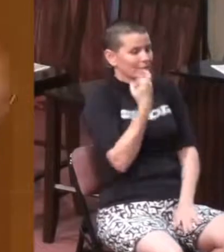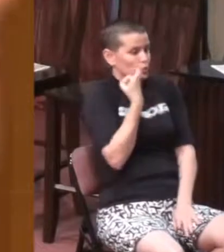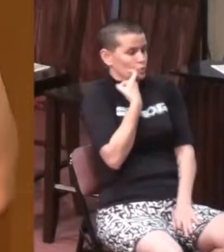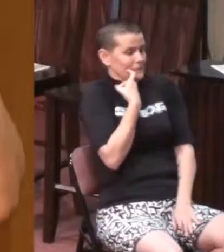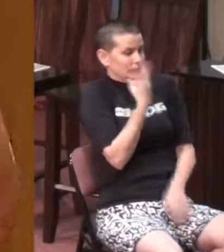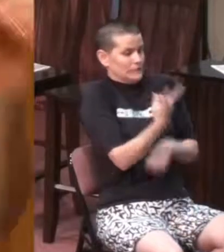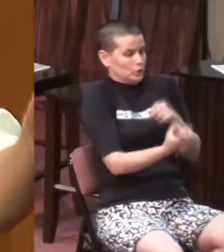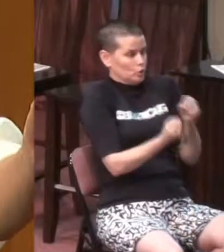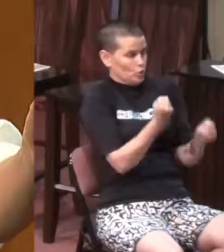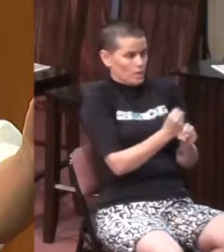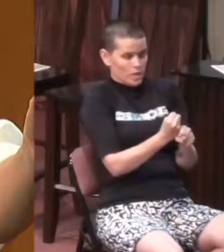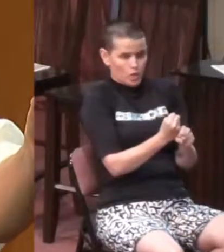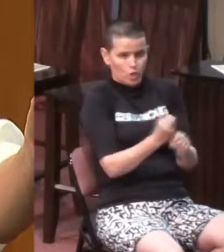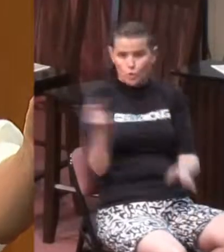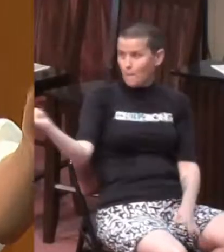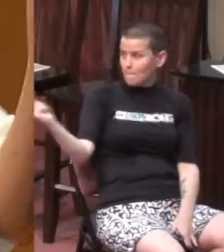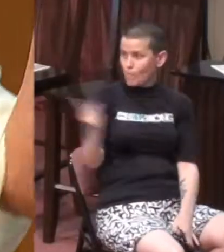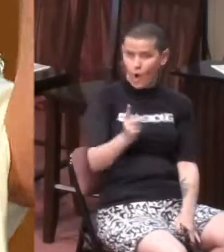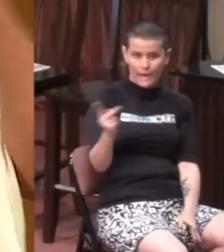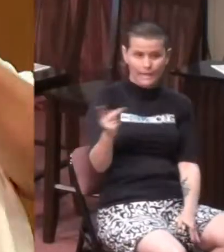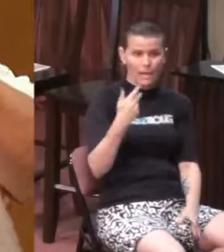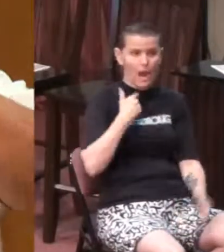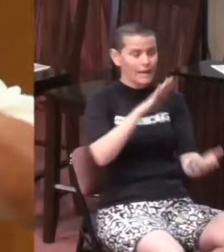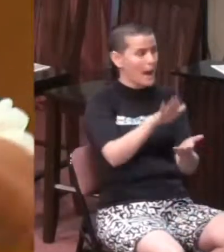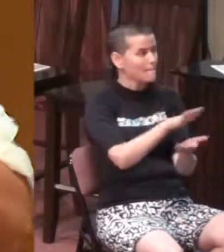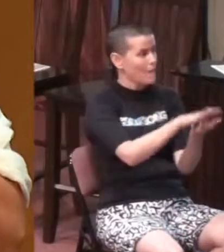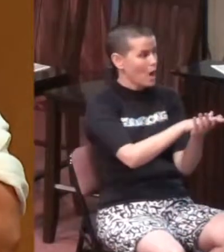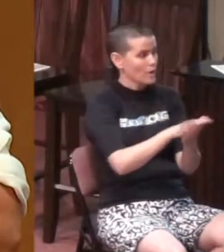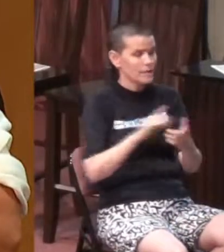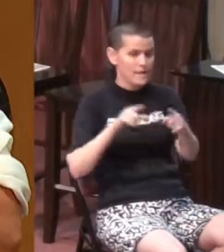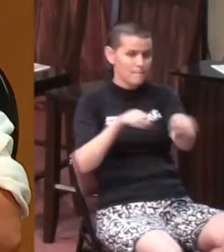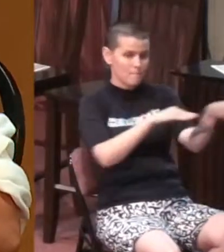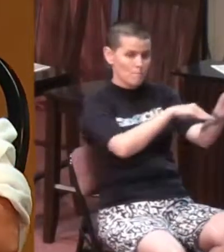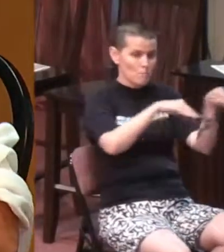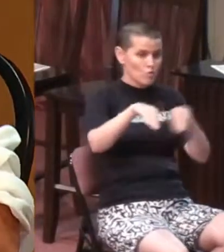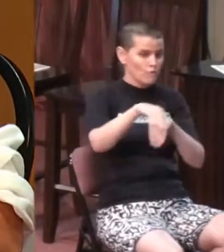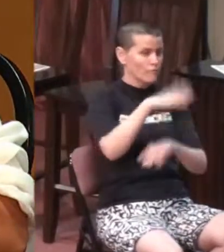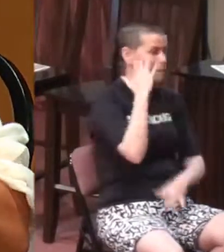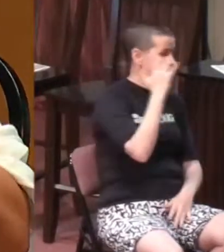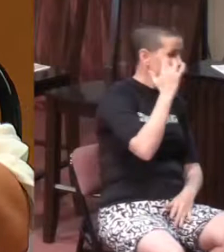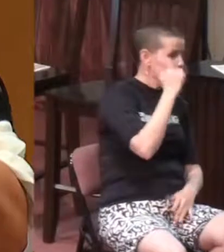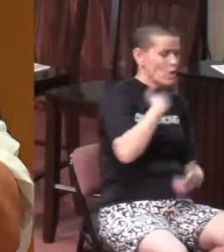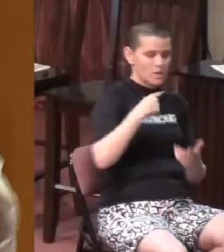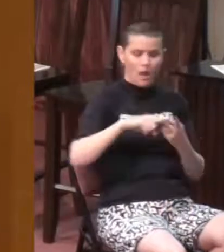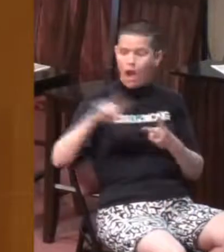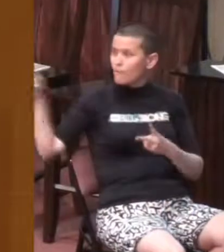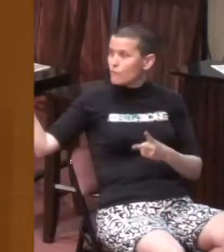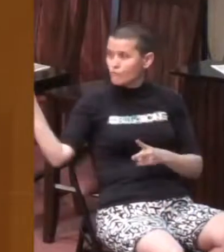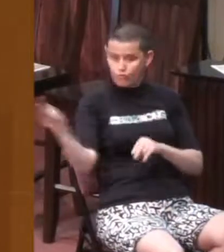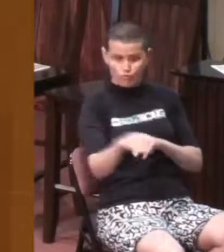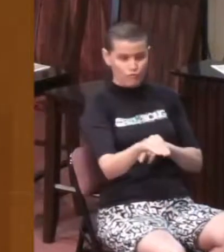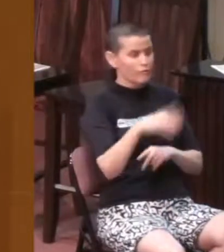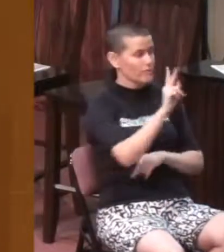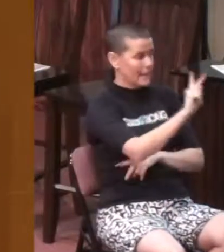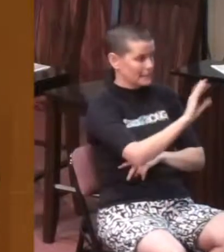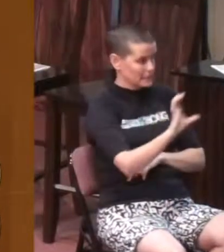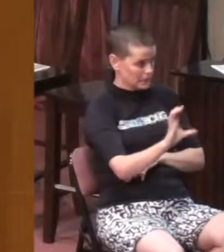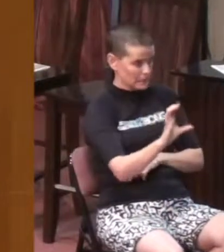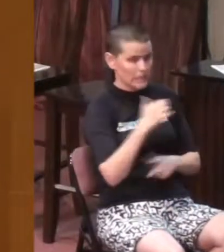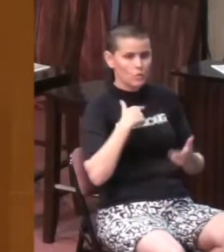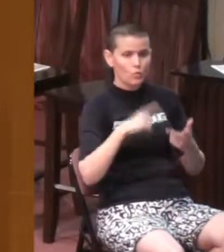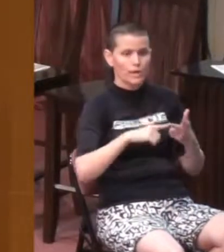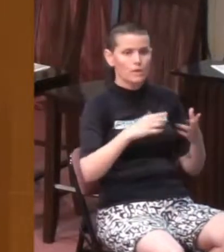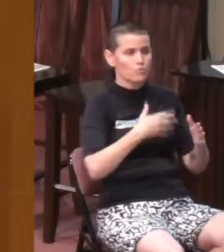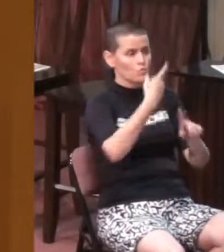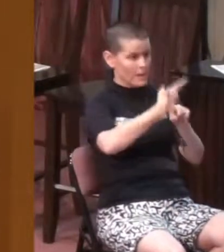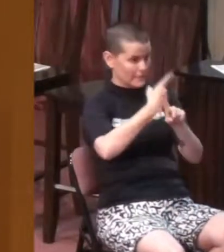came. Brian and I got married. He moved from California, I moved from Kansas City. We rented a home, ended up buying a